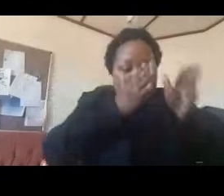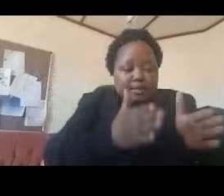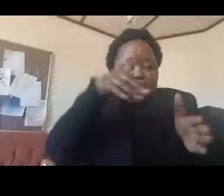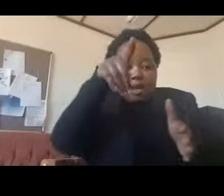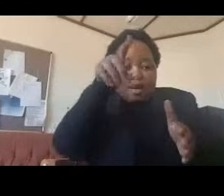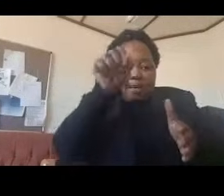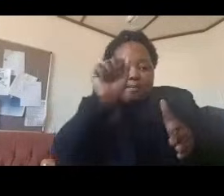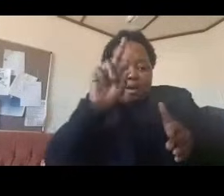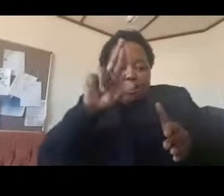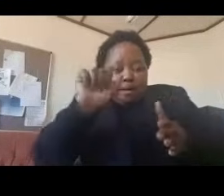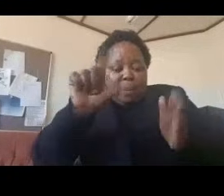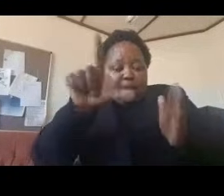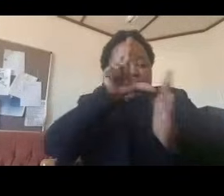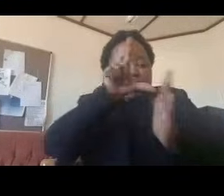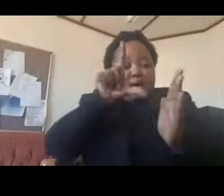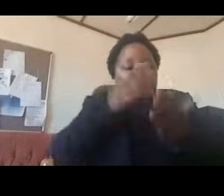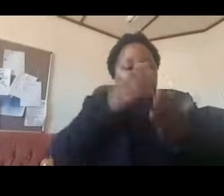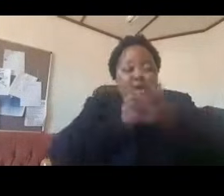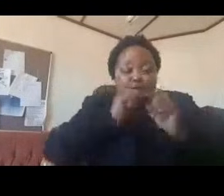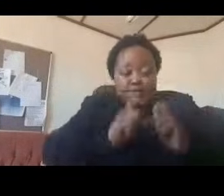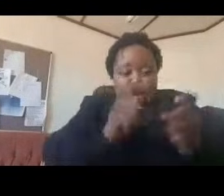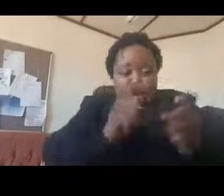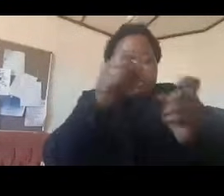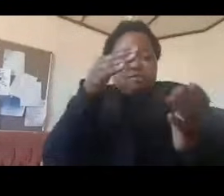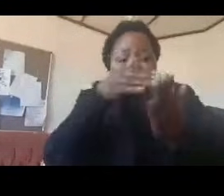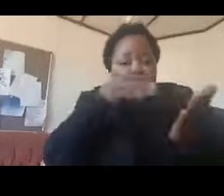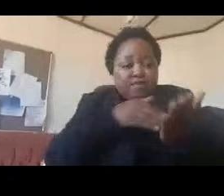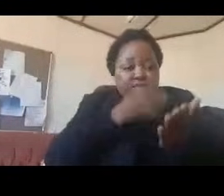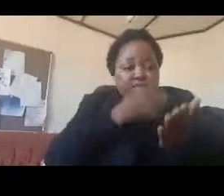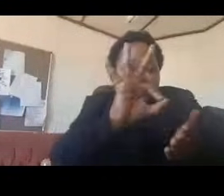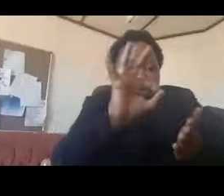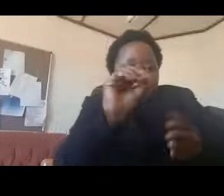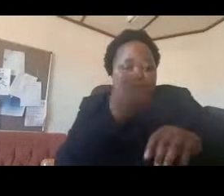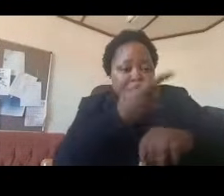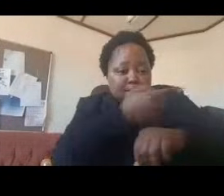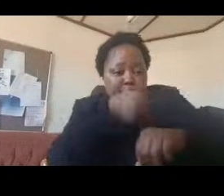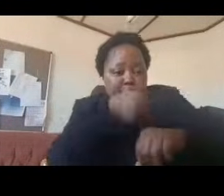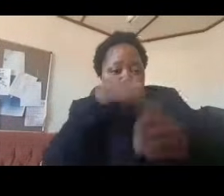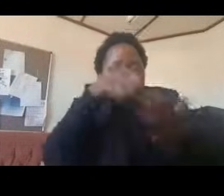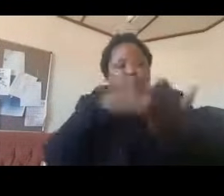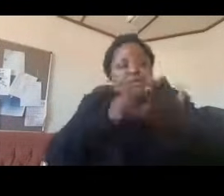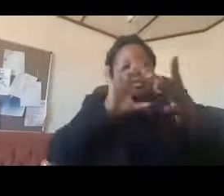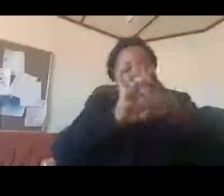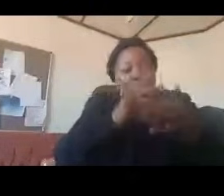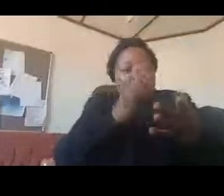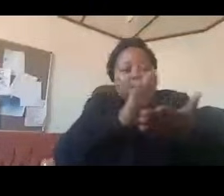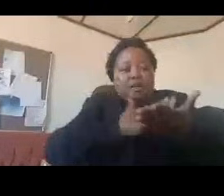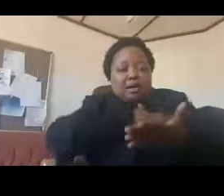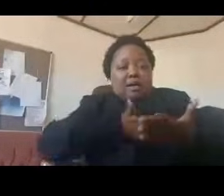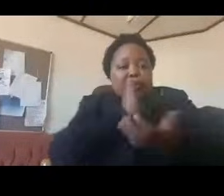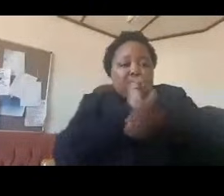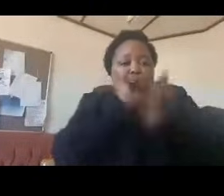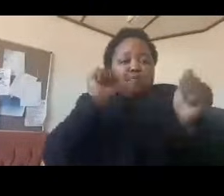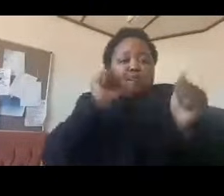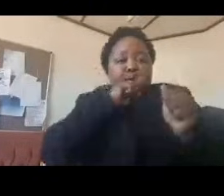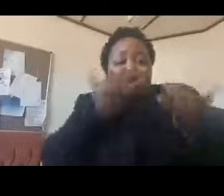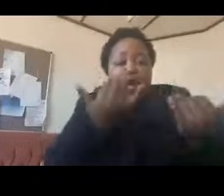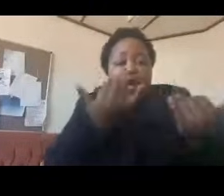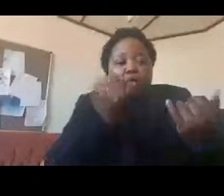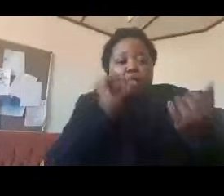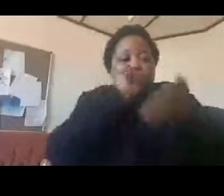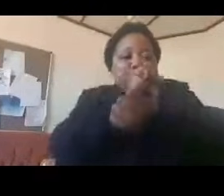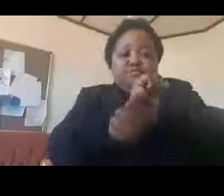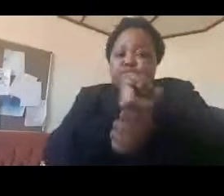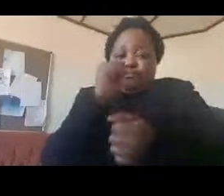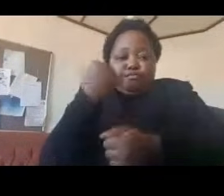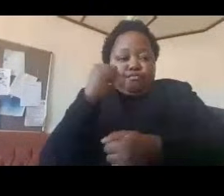within 30 minutes. What do? They don't arrest, they de-escalate.